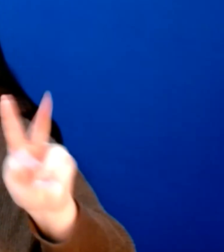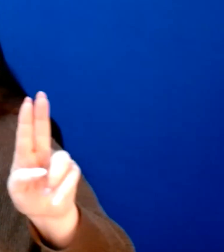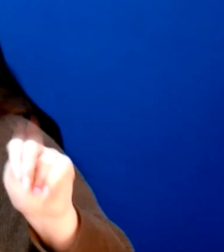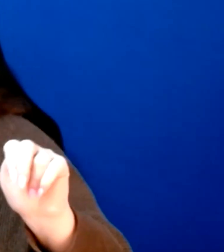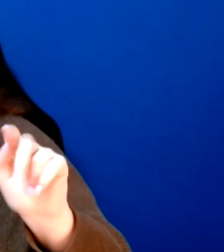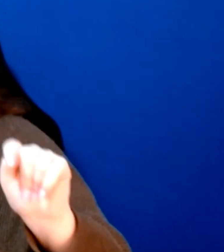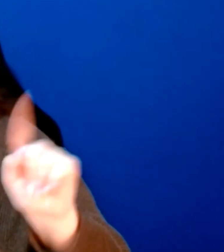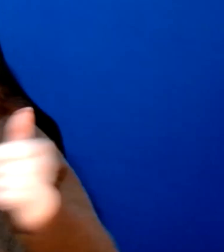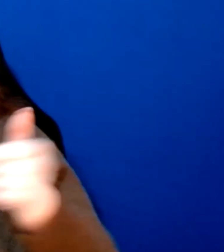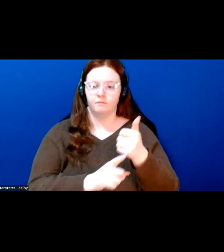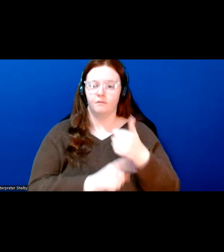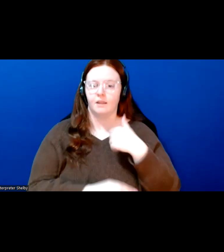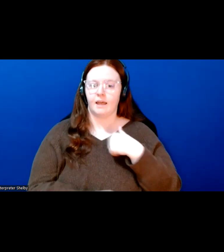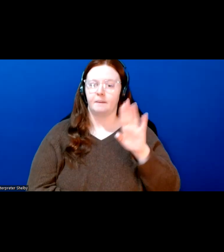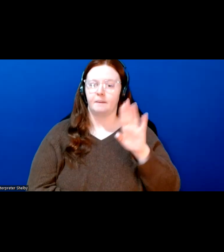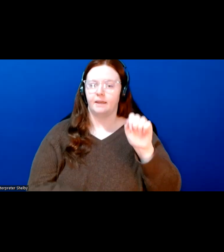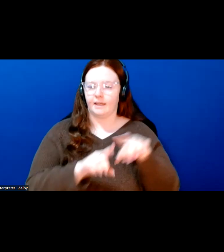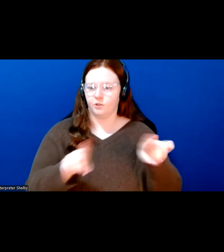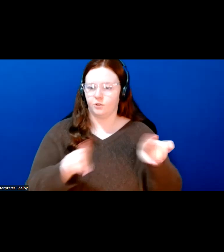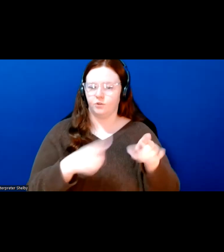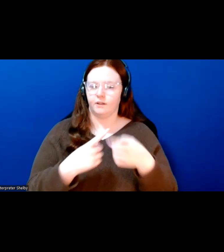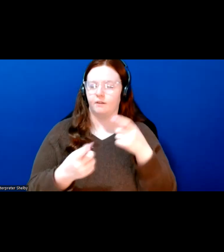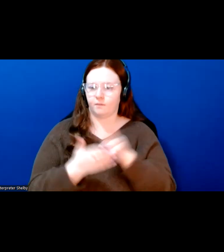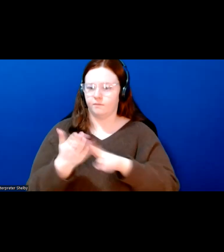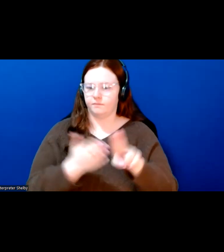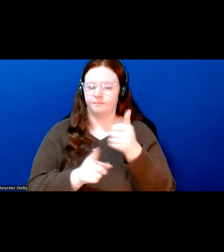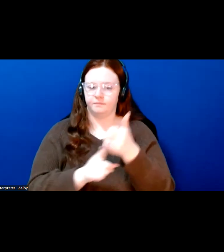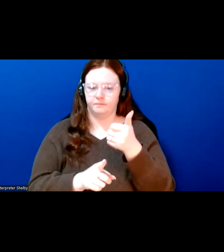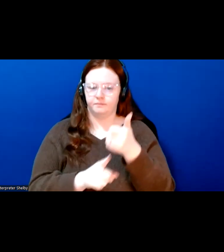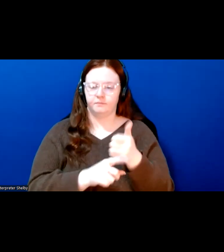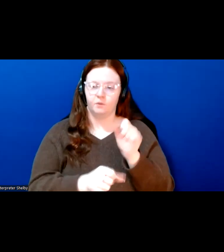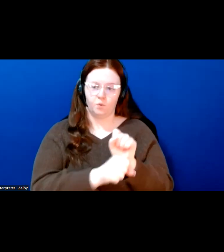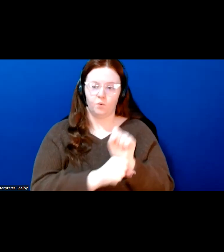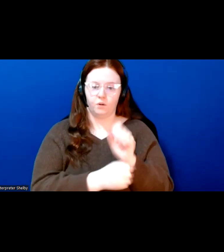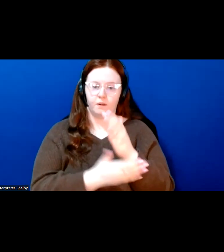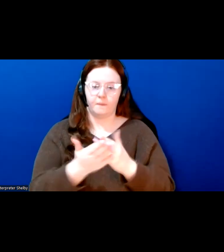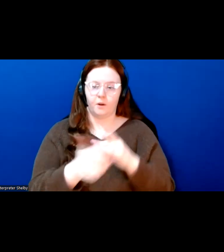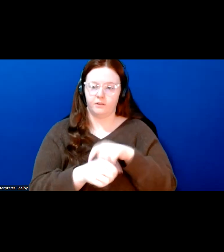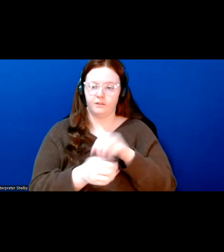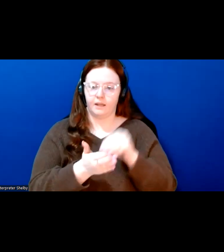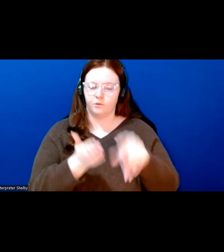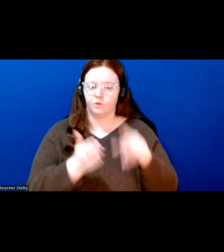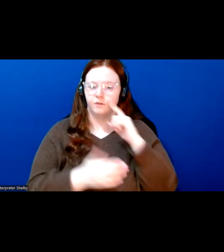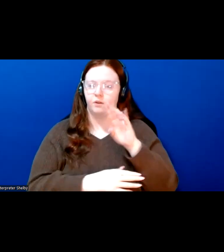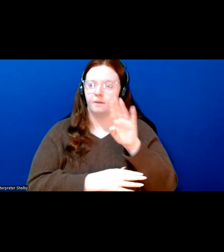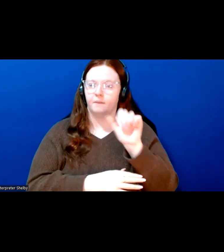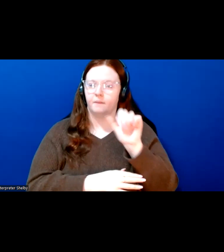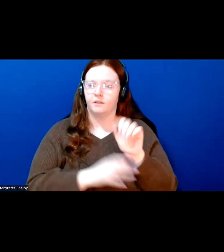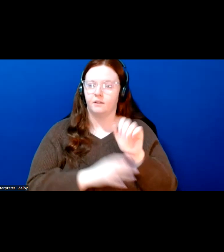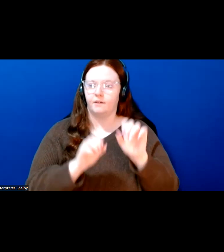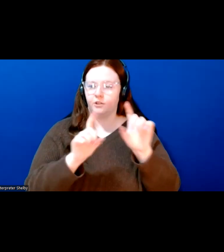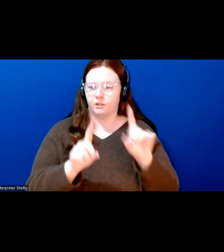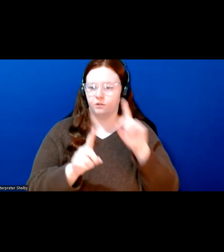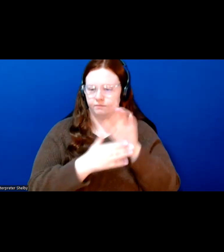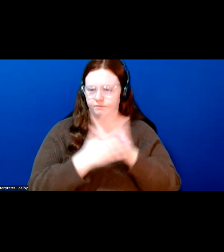Folklore from Memorial University and is currently enrolled in MUN as a part-time student in the Bachelor of Education, post-secondary, as